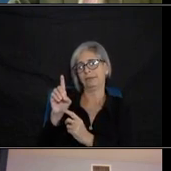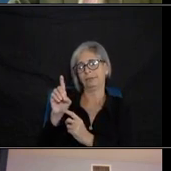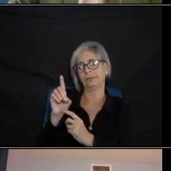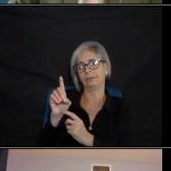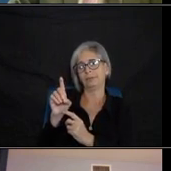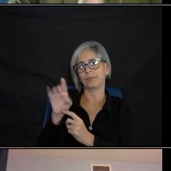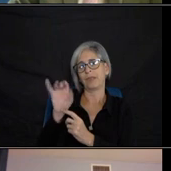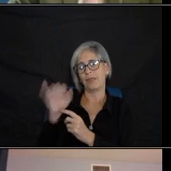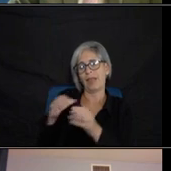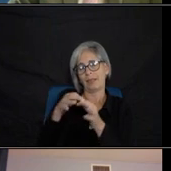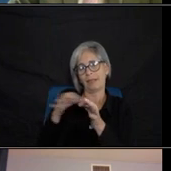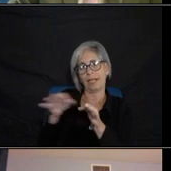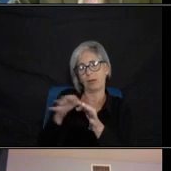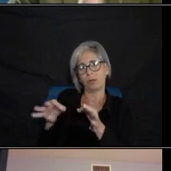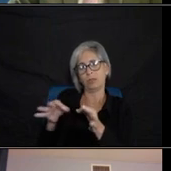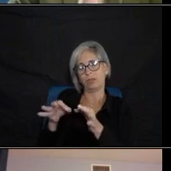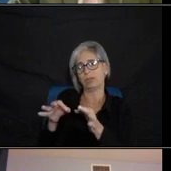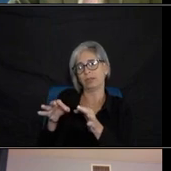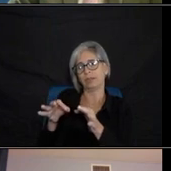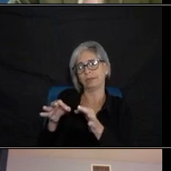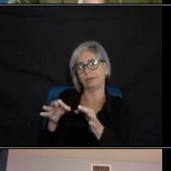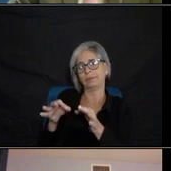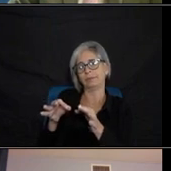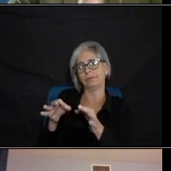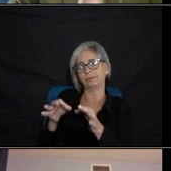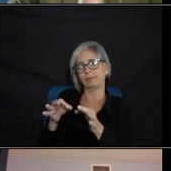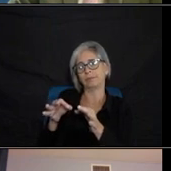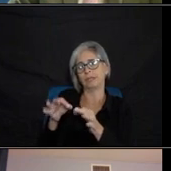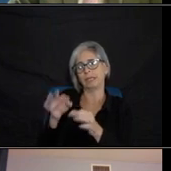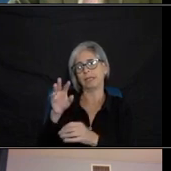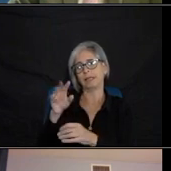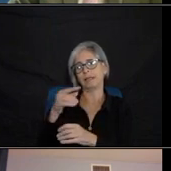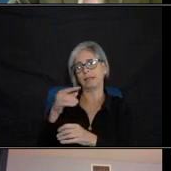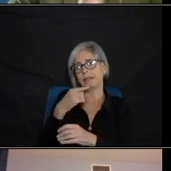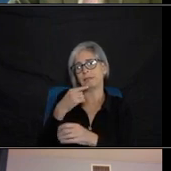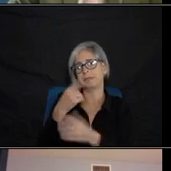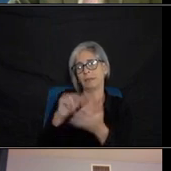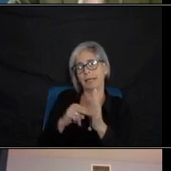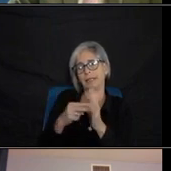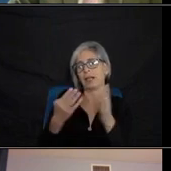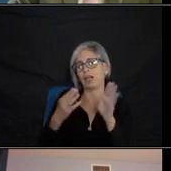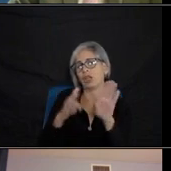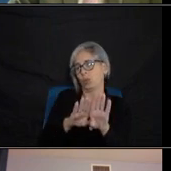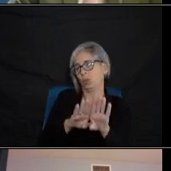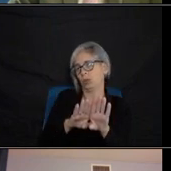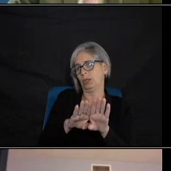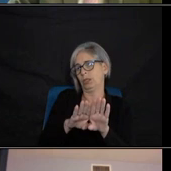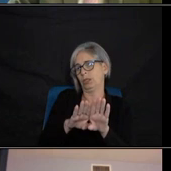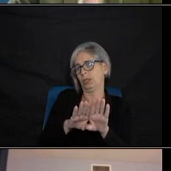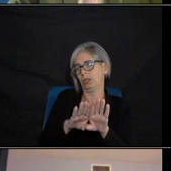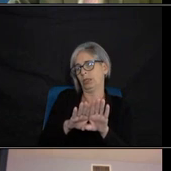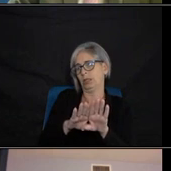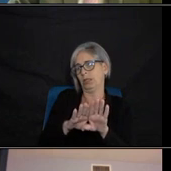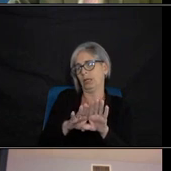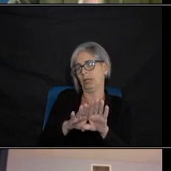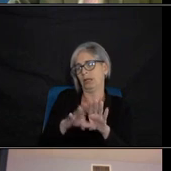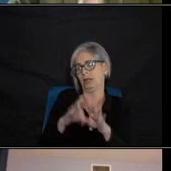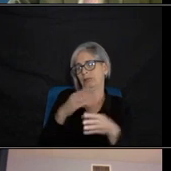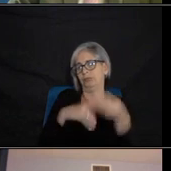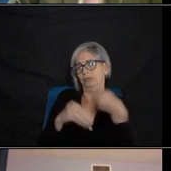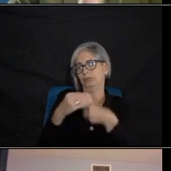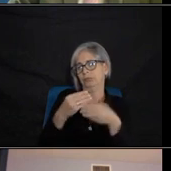that language consummated to me in a real estate transaction means closed. The transaction